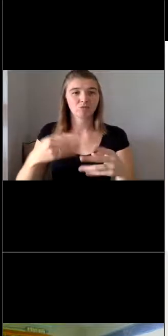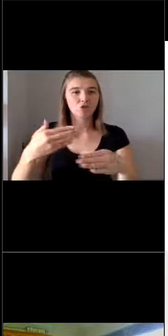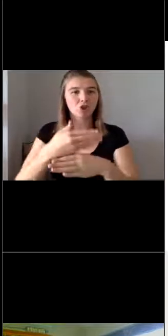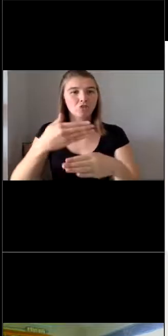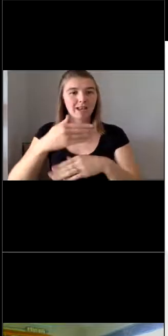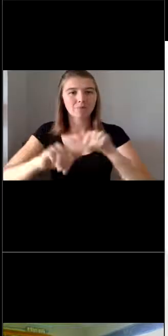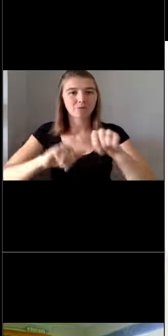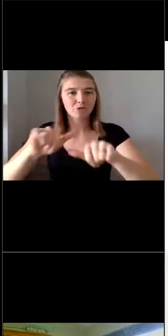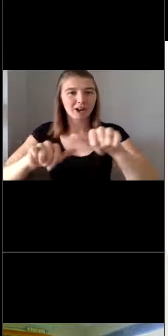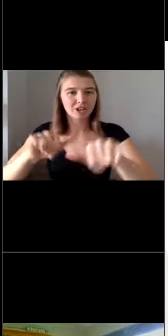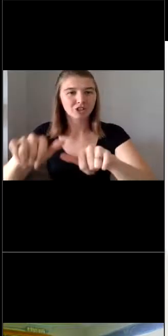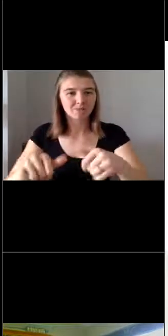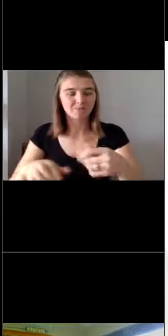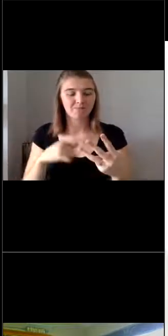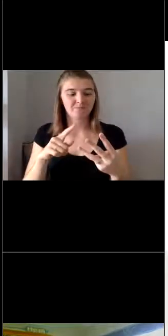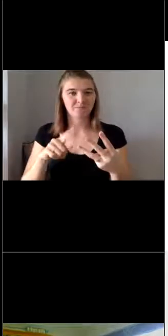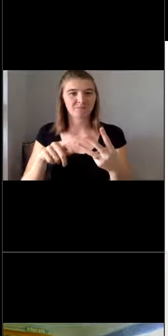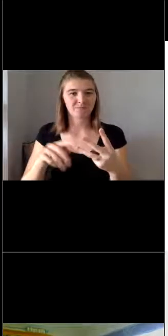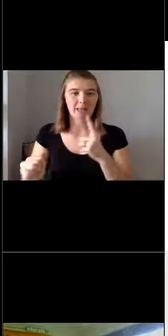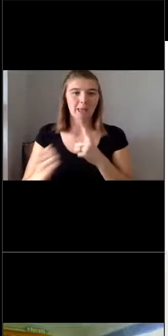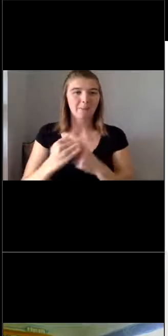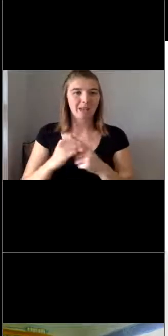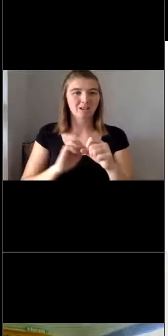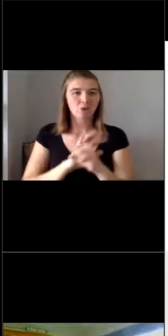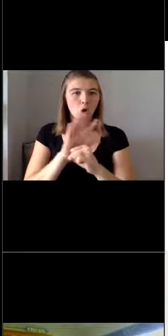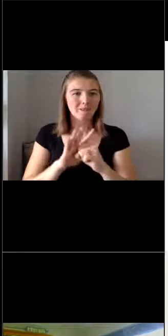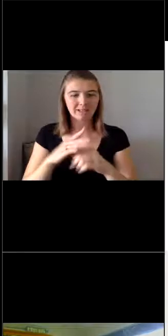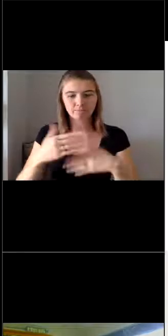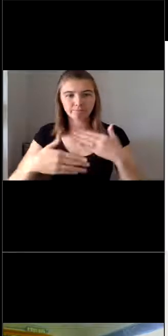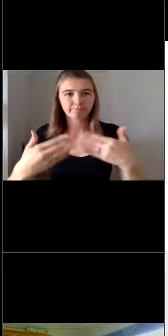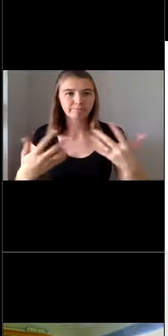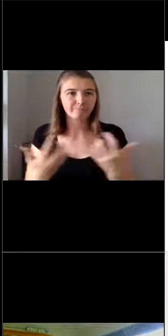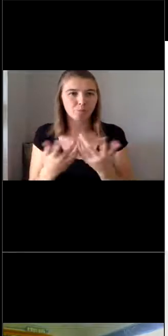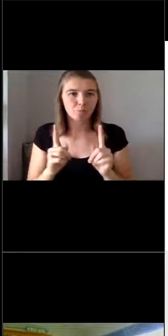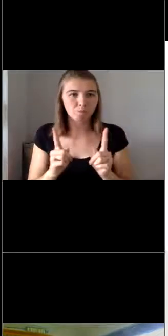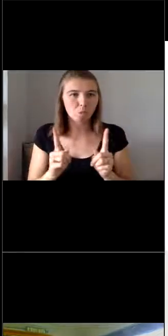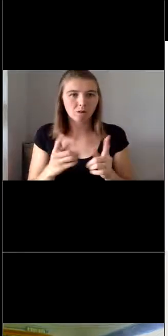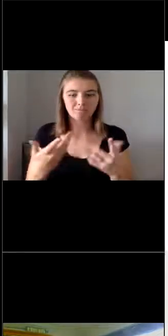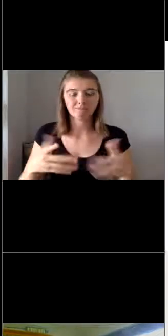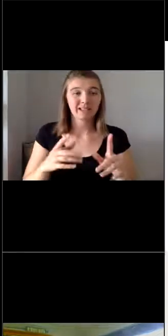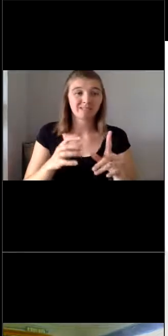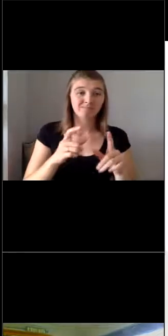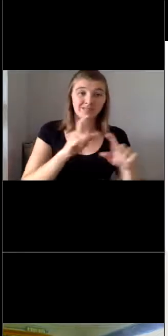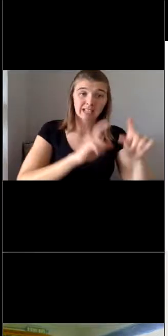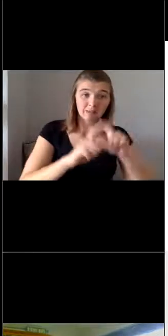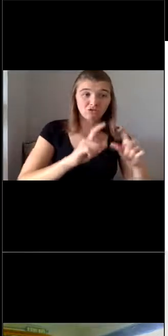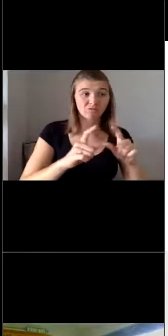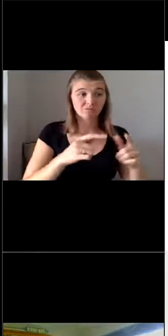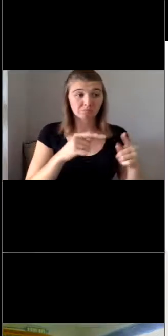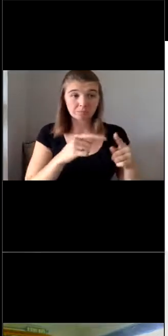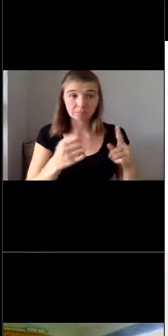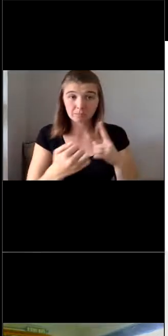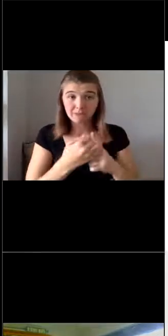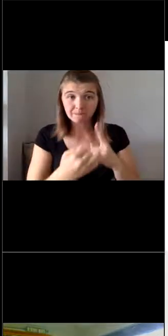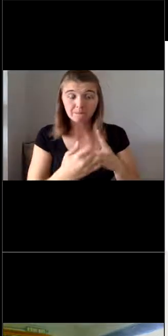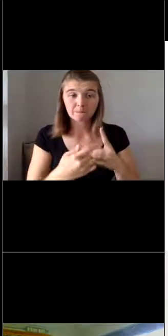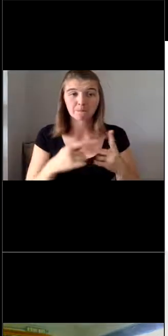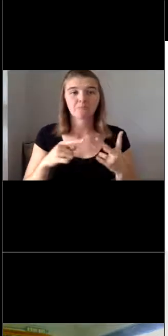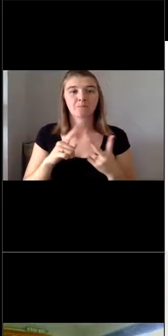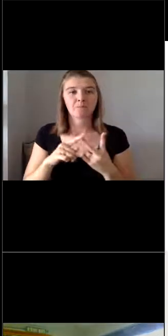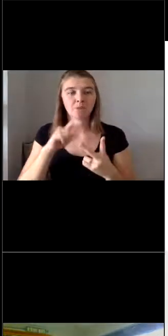including the impact of COVID-19, has affected the chemical sciences. We'll look at change management, particularly from a leadership